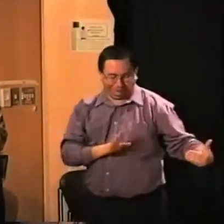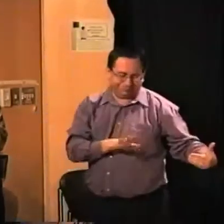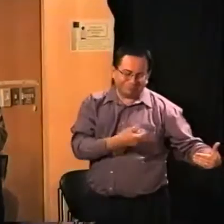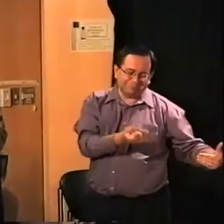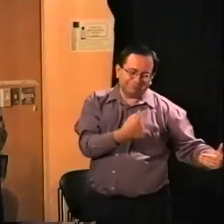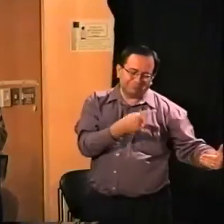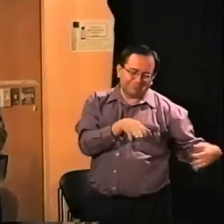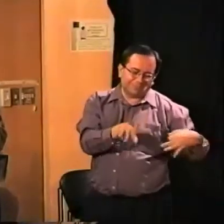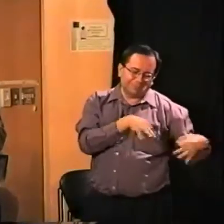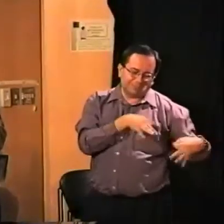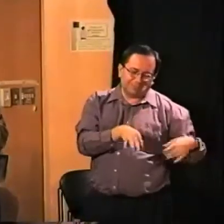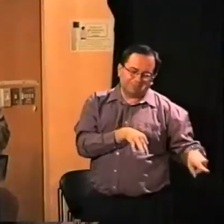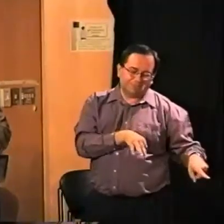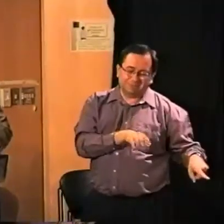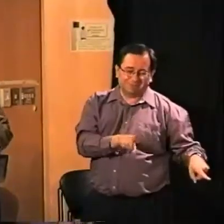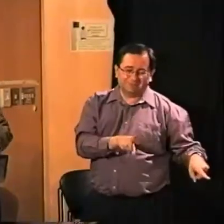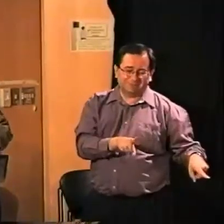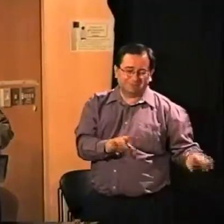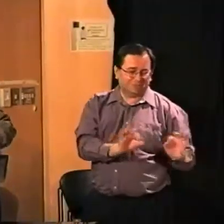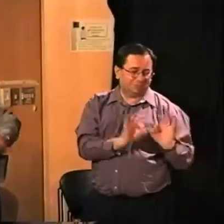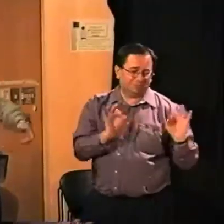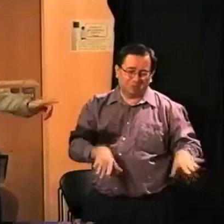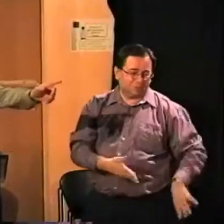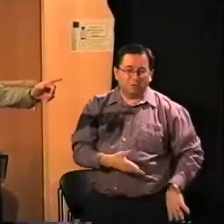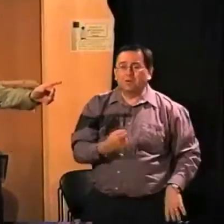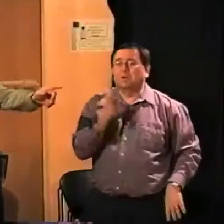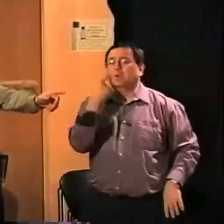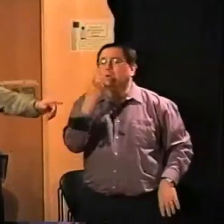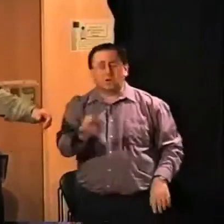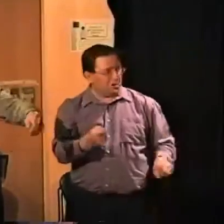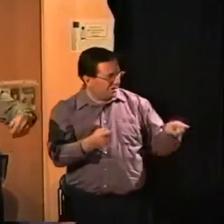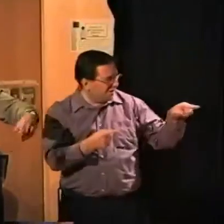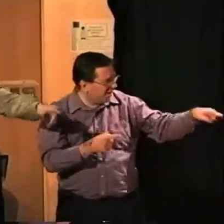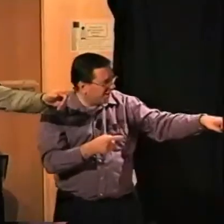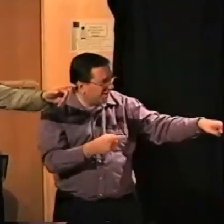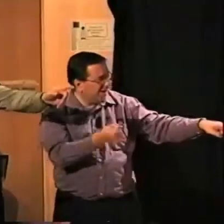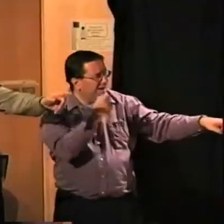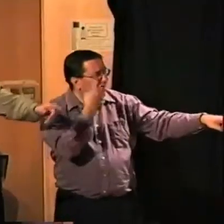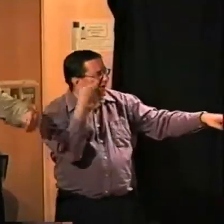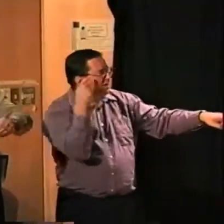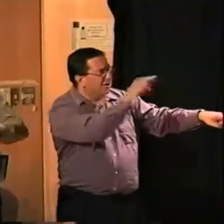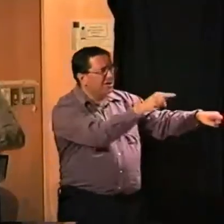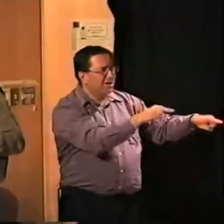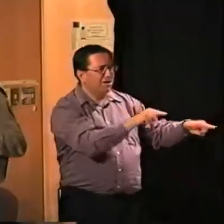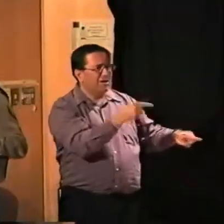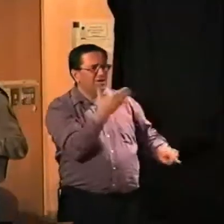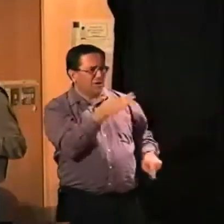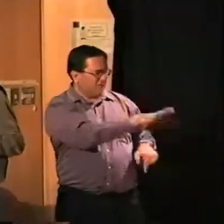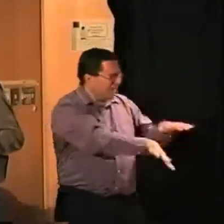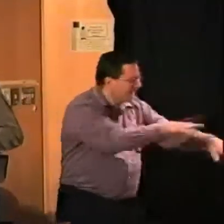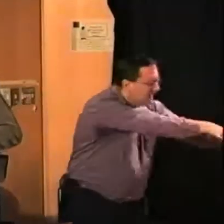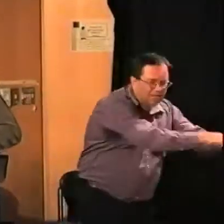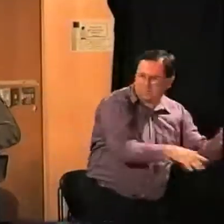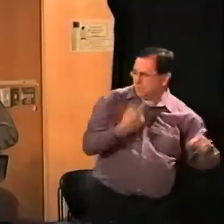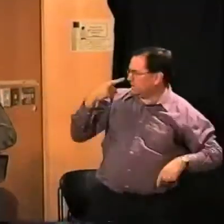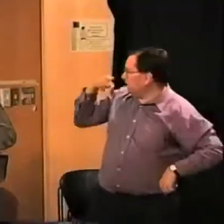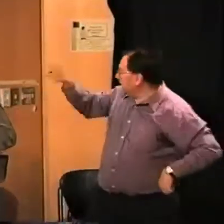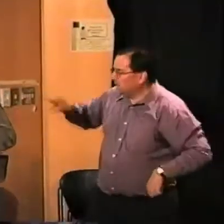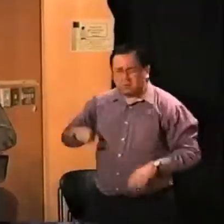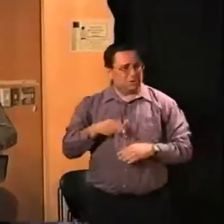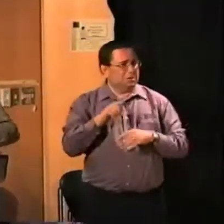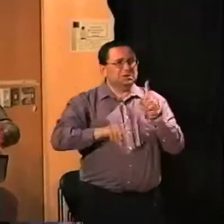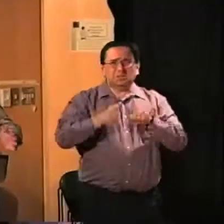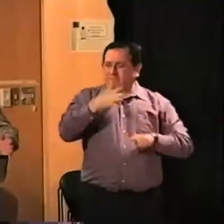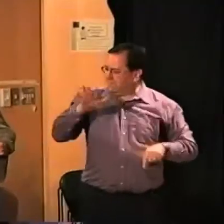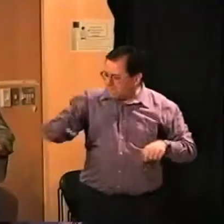here, son, I mean, this is futile. Look up this, you know, as far as the eye can see, starfish. Look down here. As far as the eye can see,